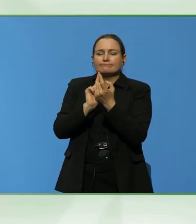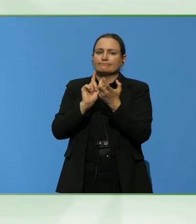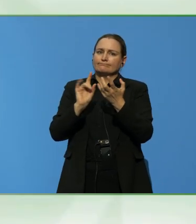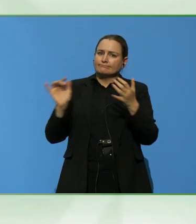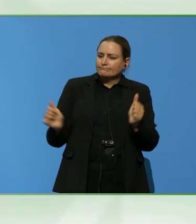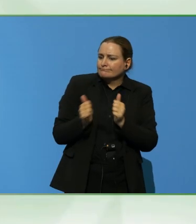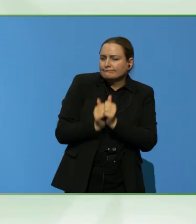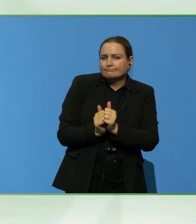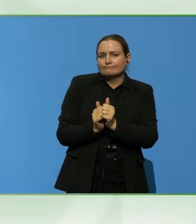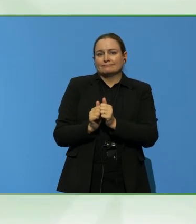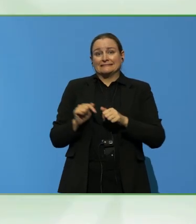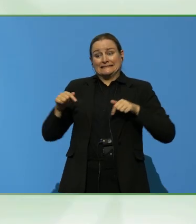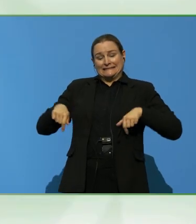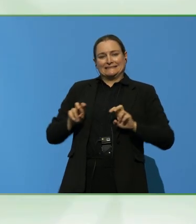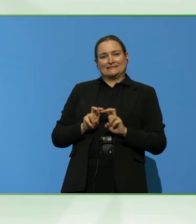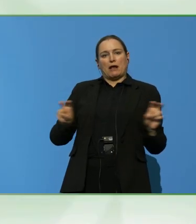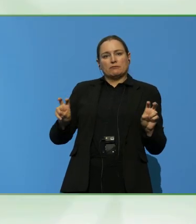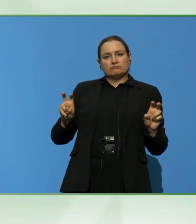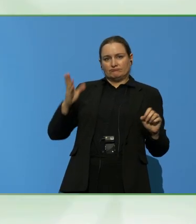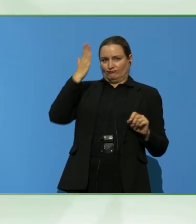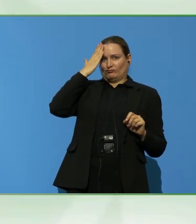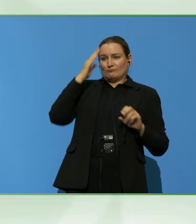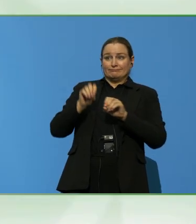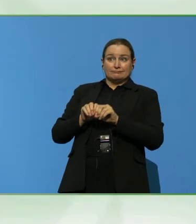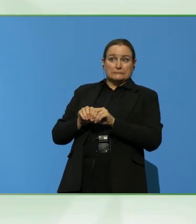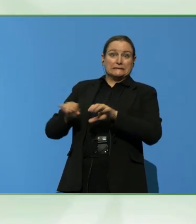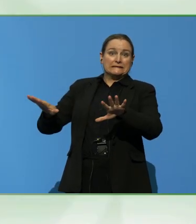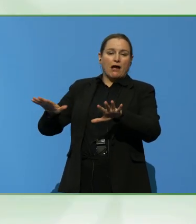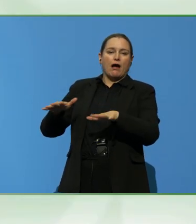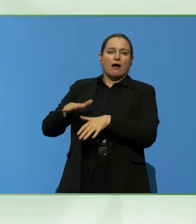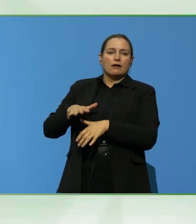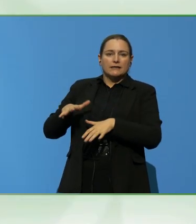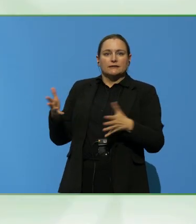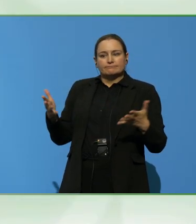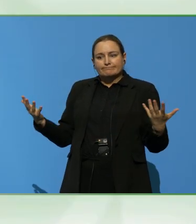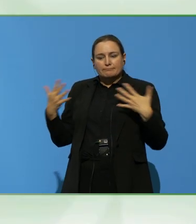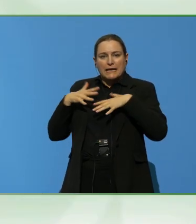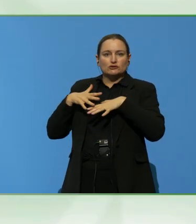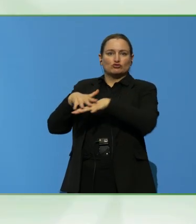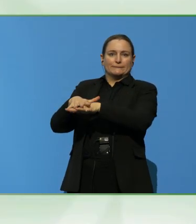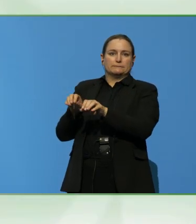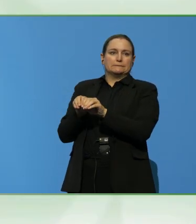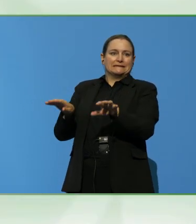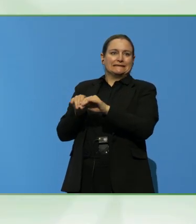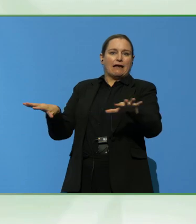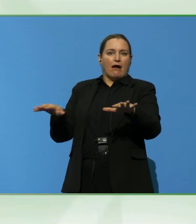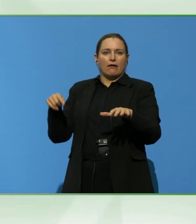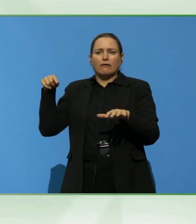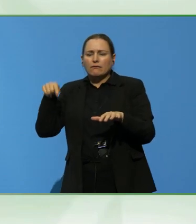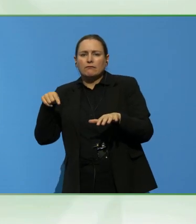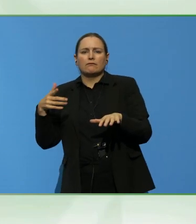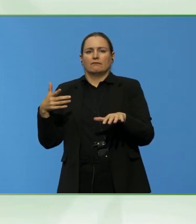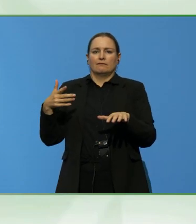are the individuals on the panel here today. And I always say, they do the best job of introducing themselves. So rather